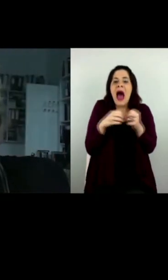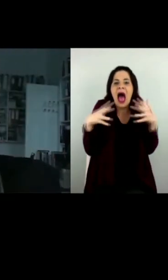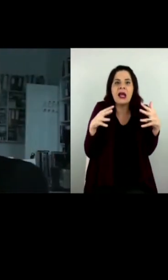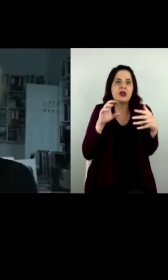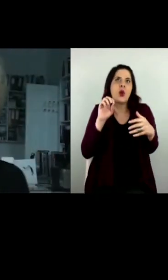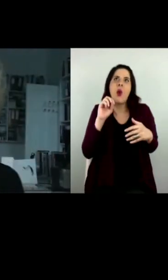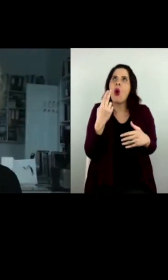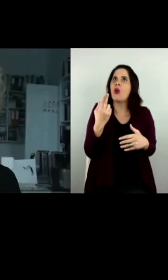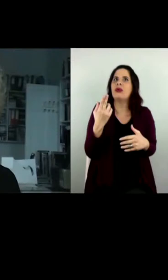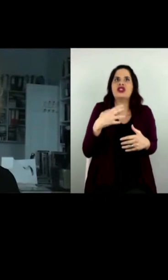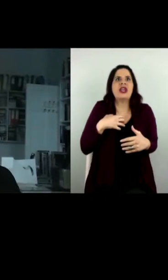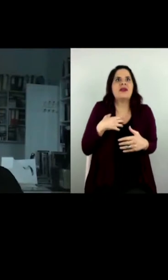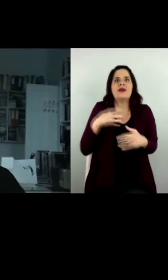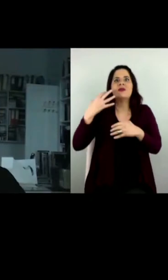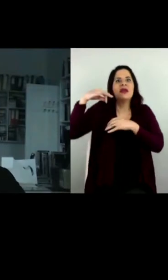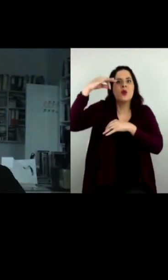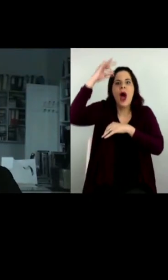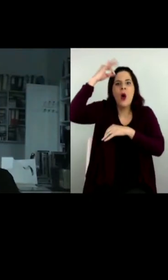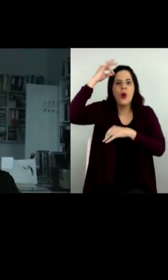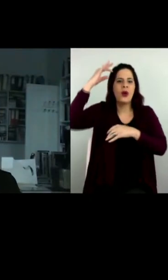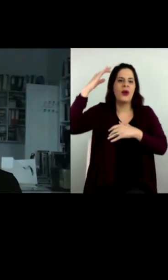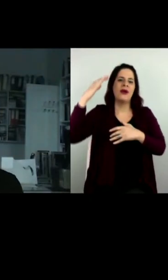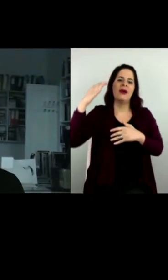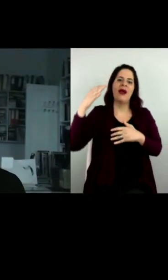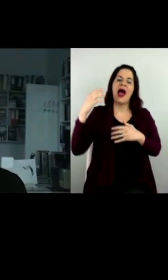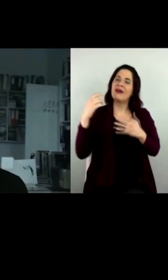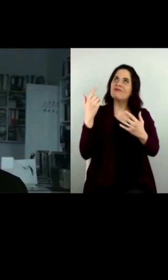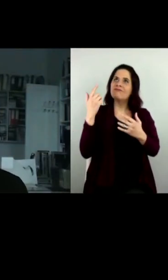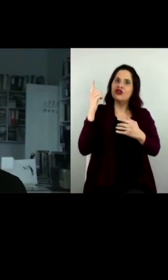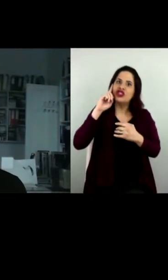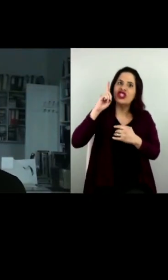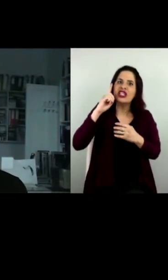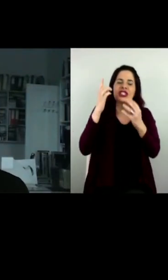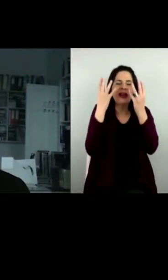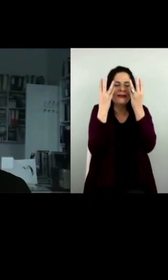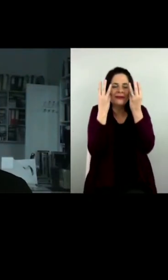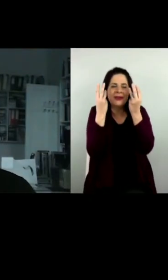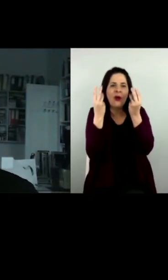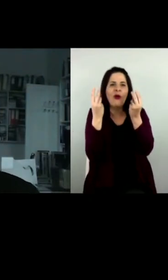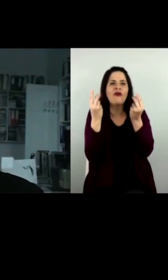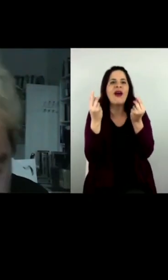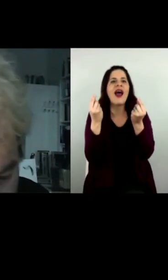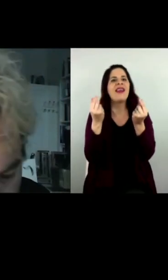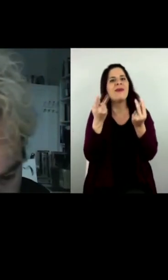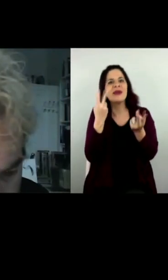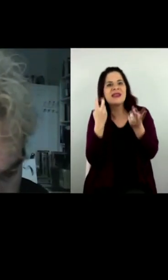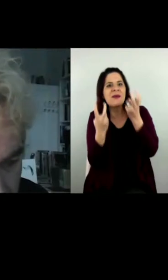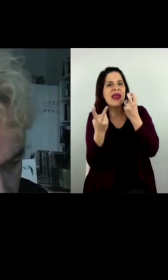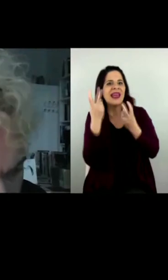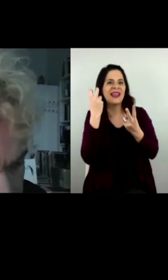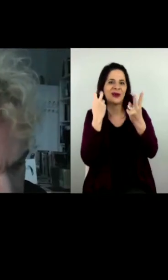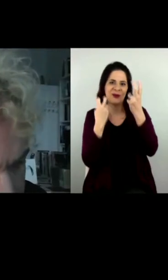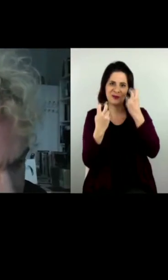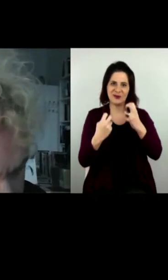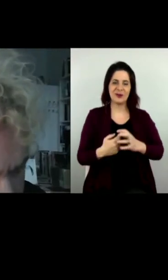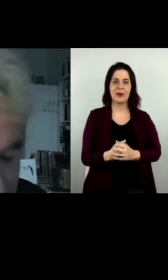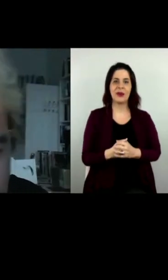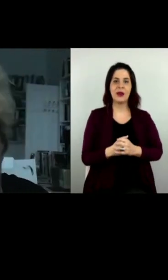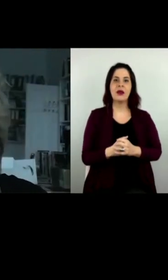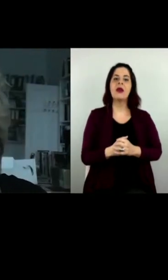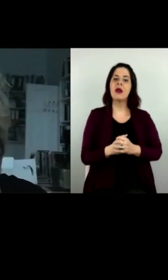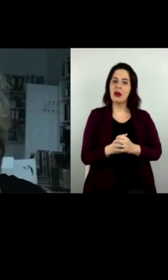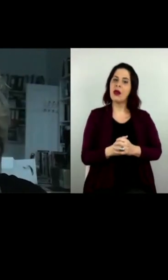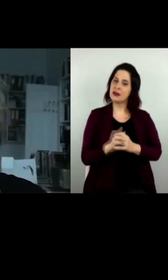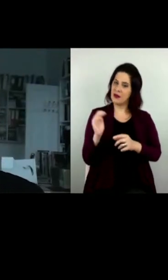spiritual almost. You abstract her from the everyday. Of course, the film is hopefully